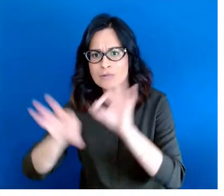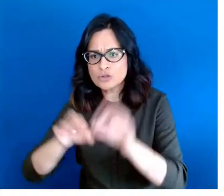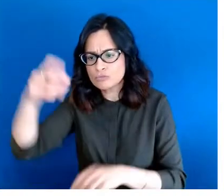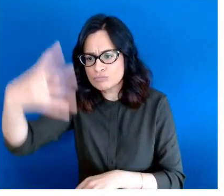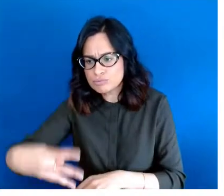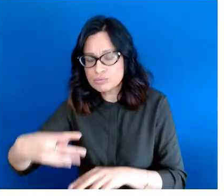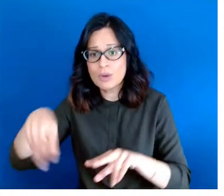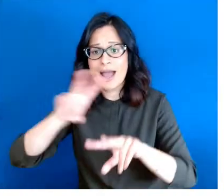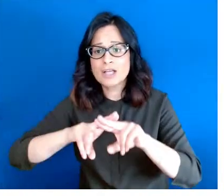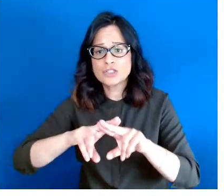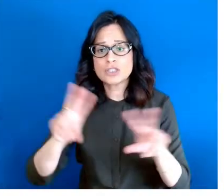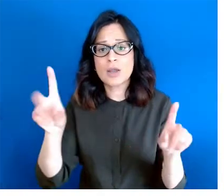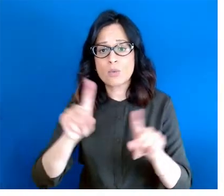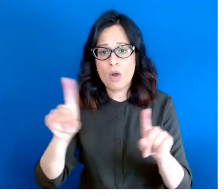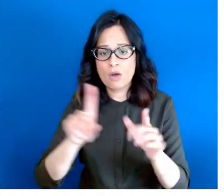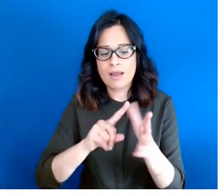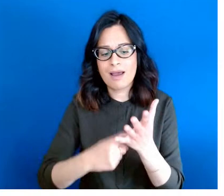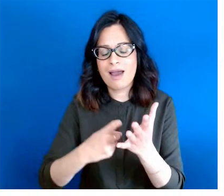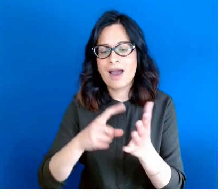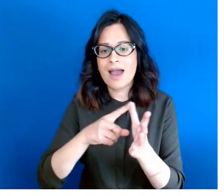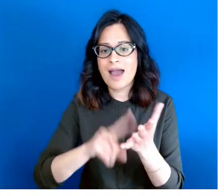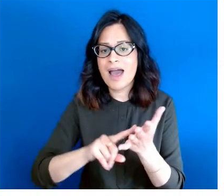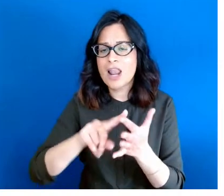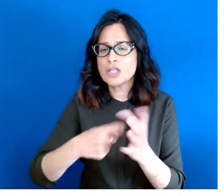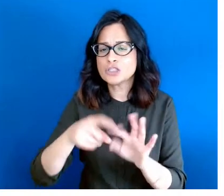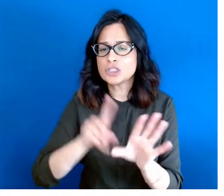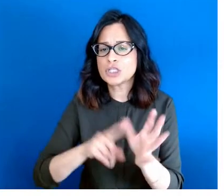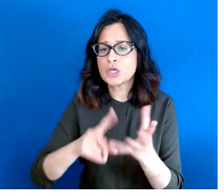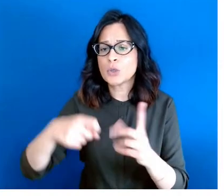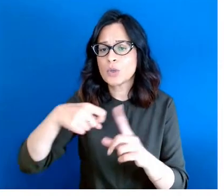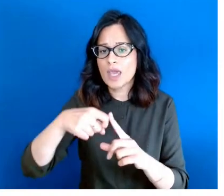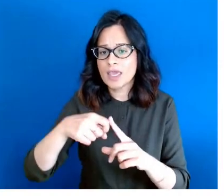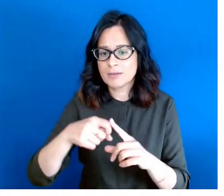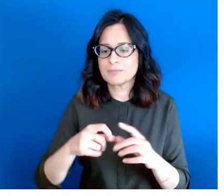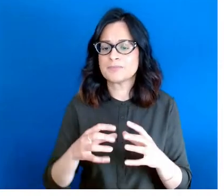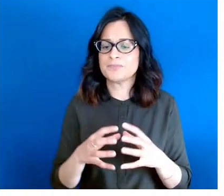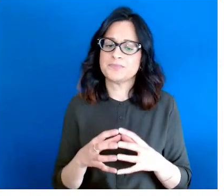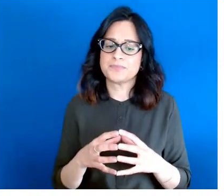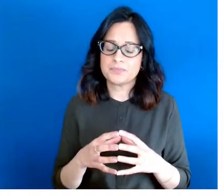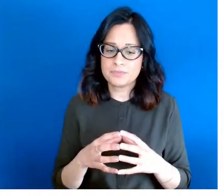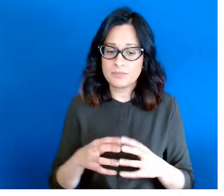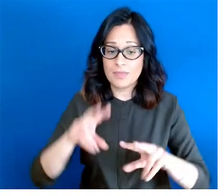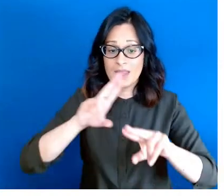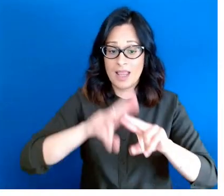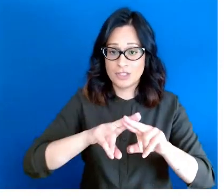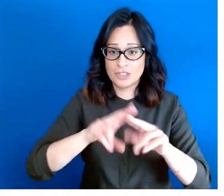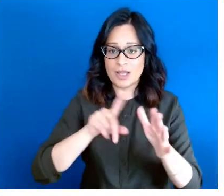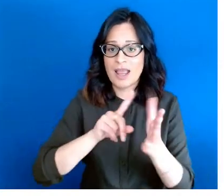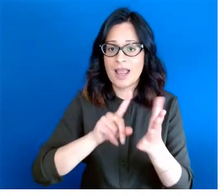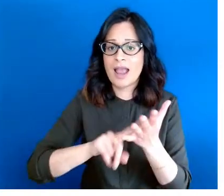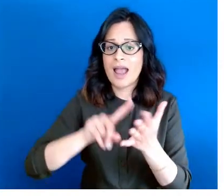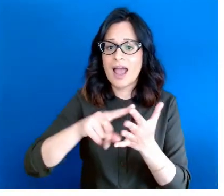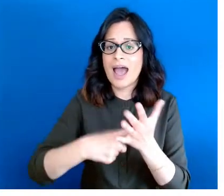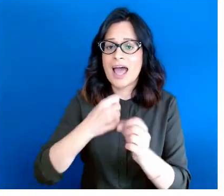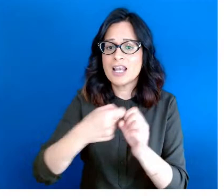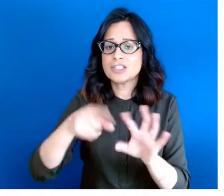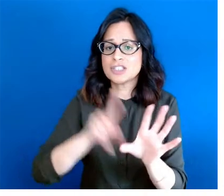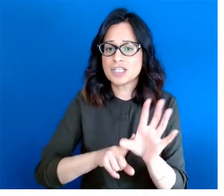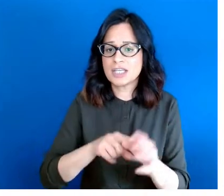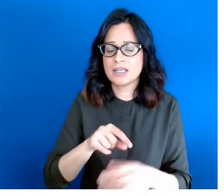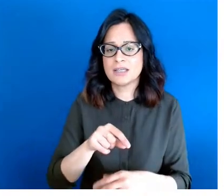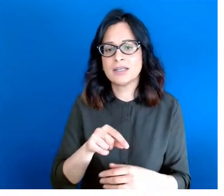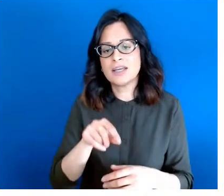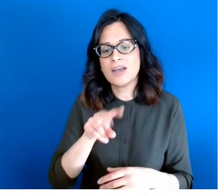hashtag Allergy UK 3103. So that's hashtag Allergy UK